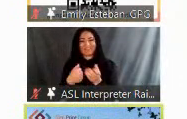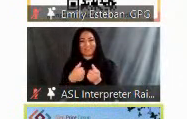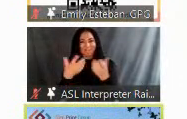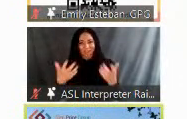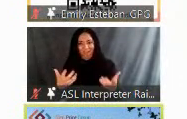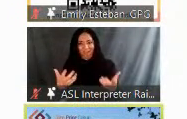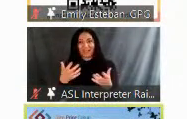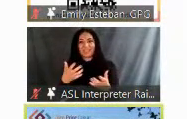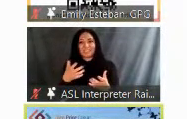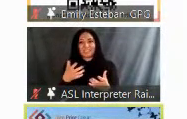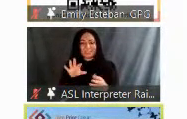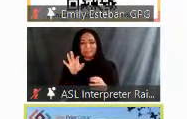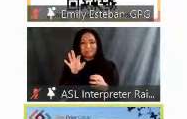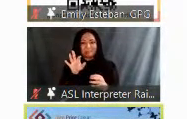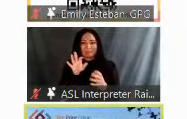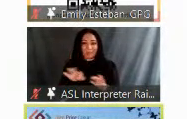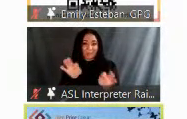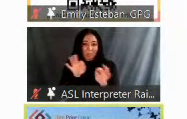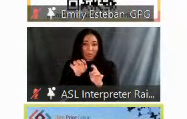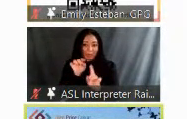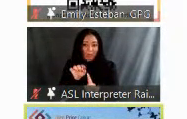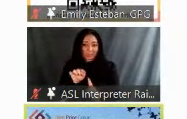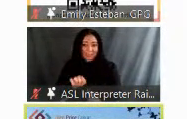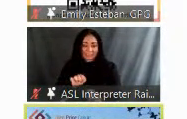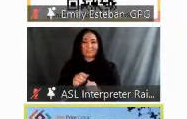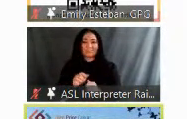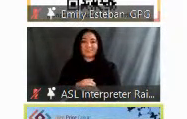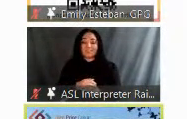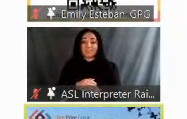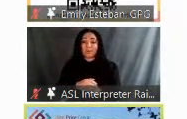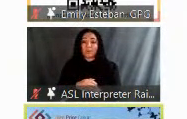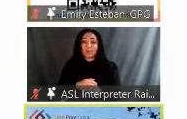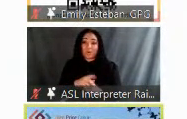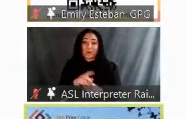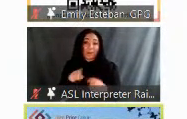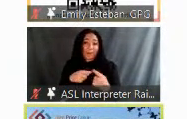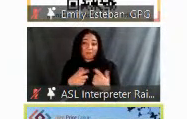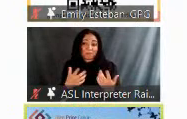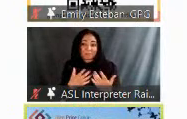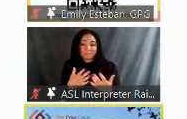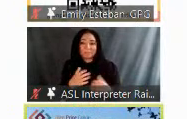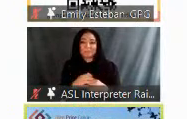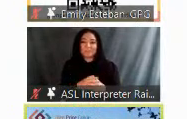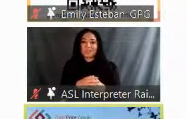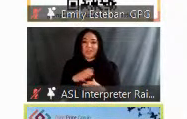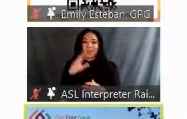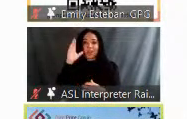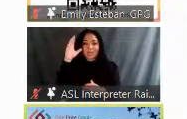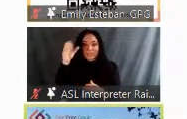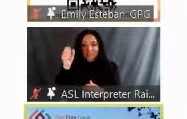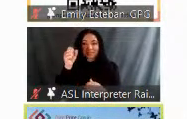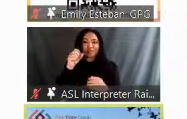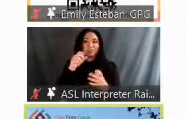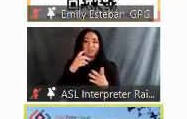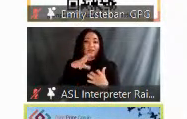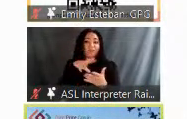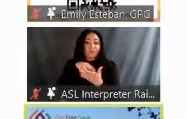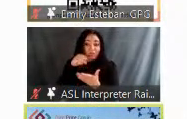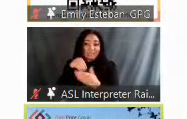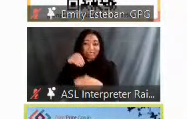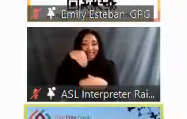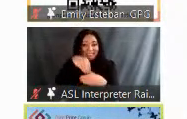Some of the key points I heard you say had to do with kind of infusing concepts of learning into play-based